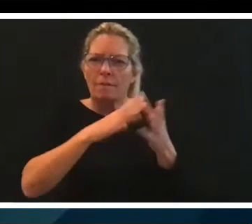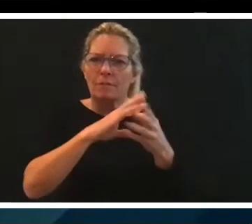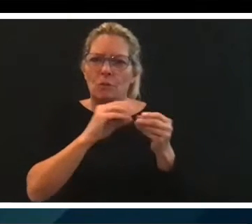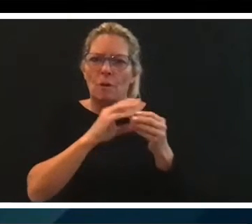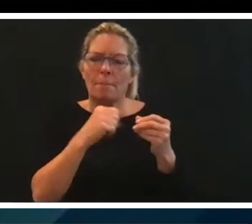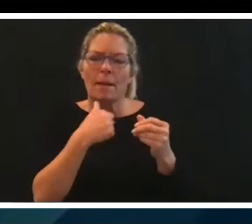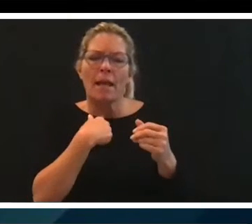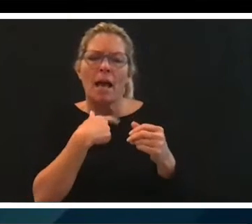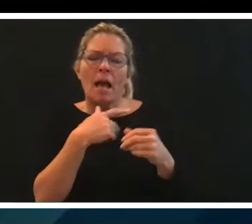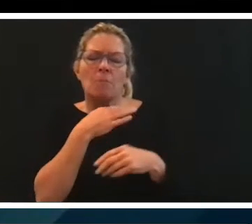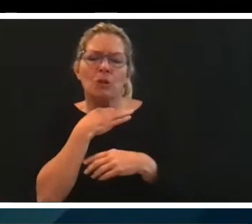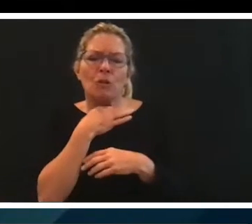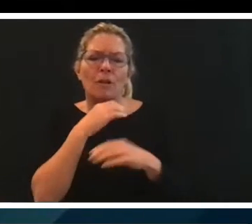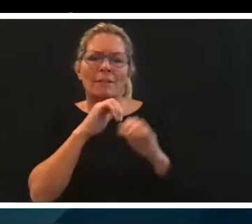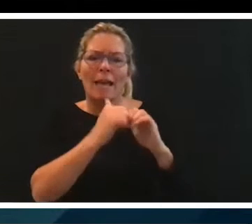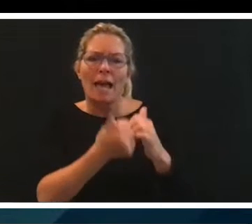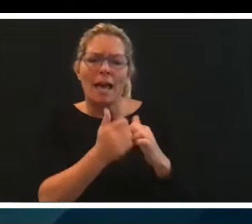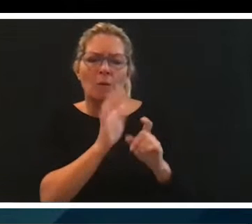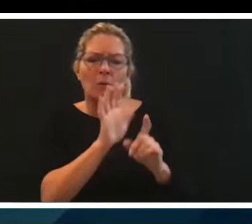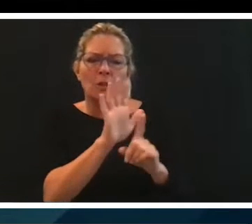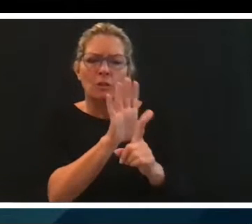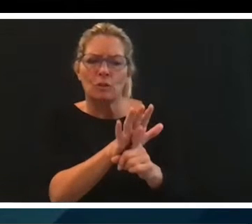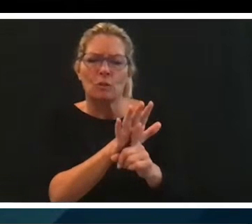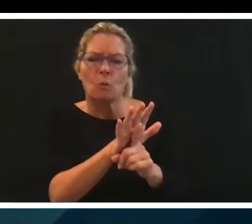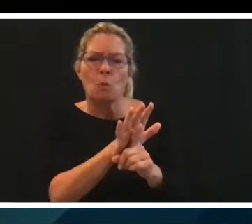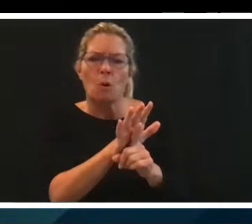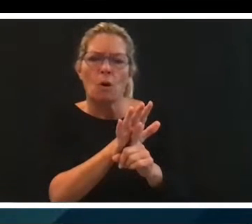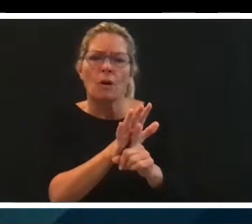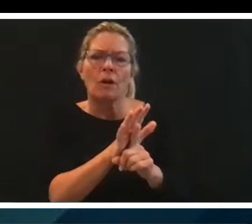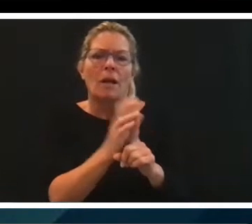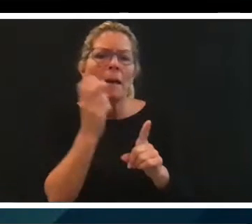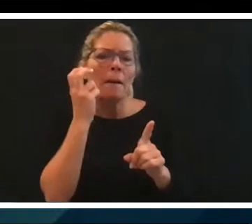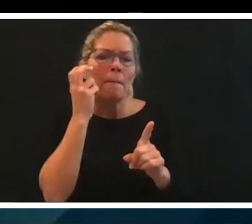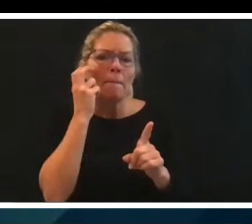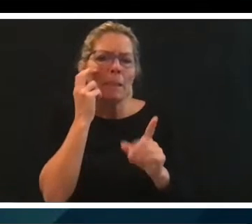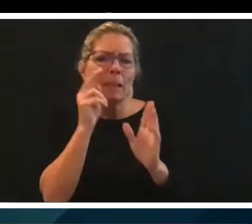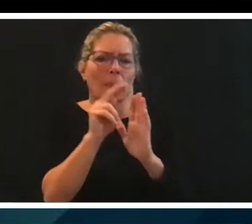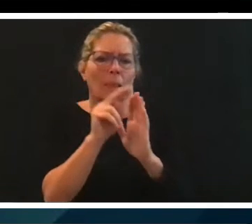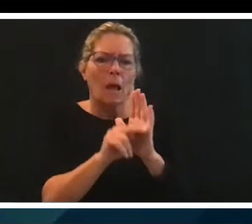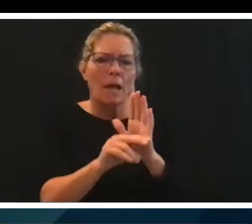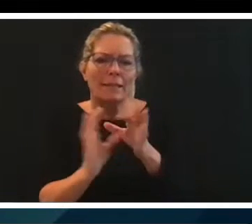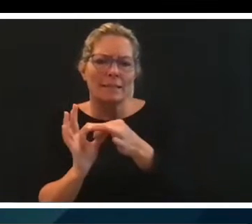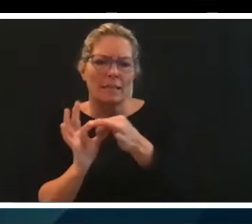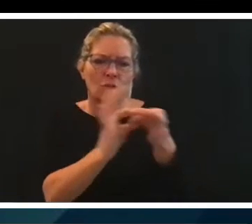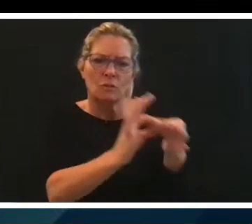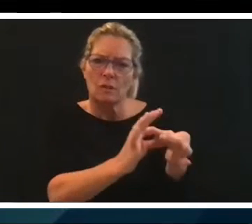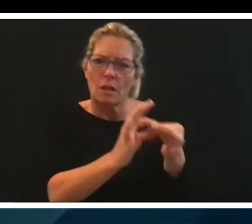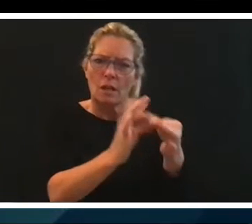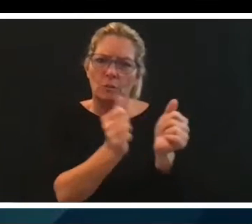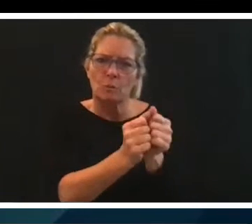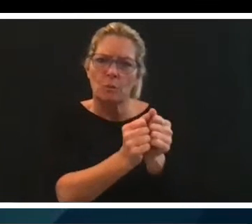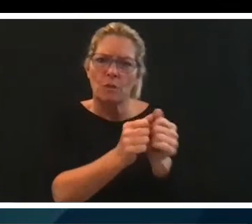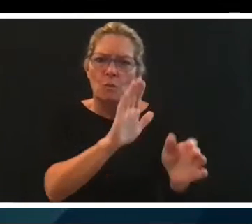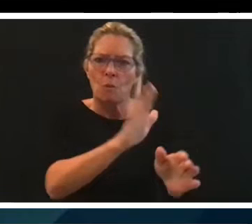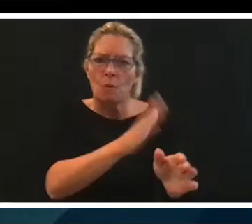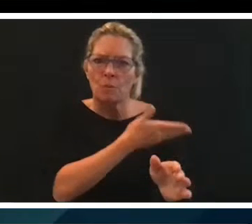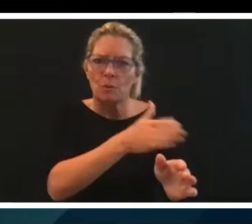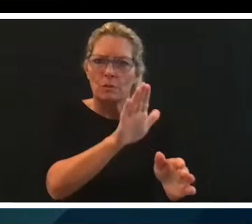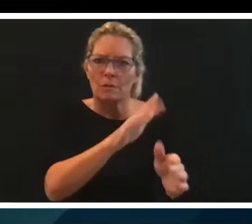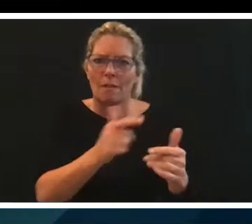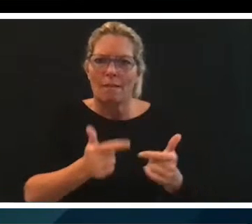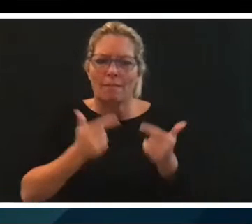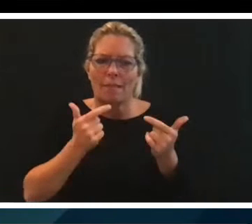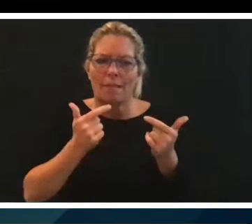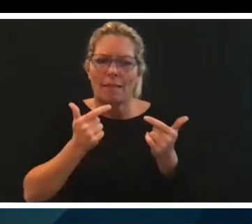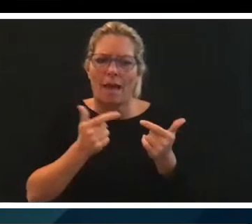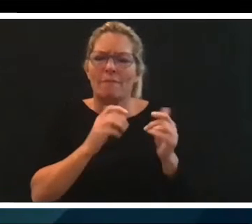blindness intersected with your musical life and also just kind of your life as a child growing up. So I